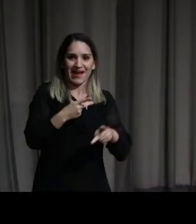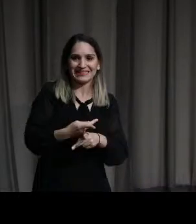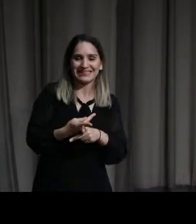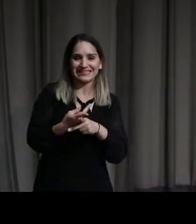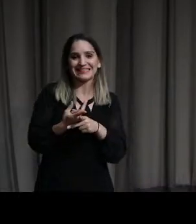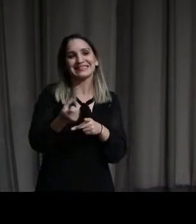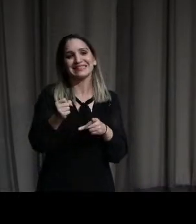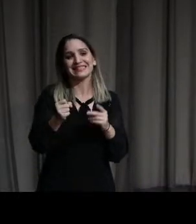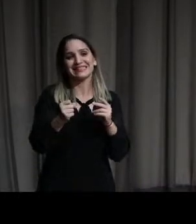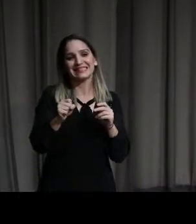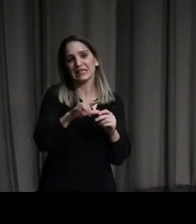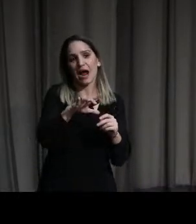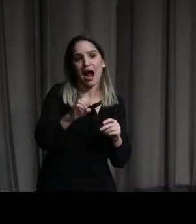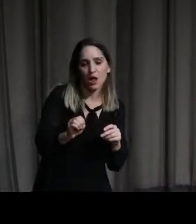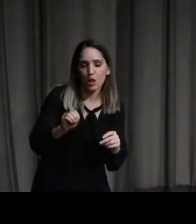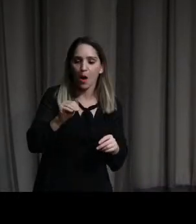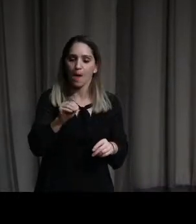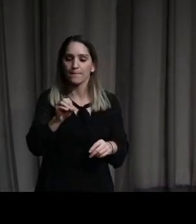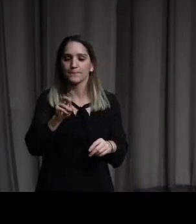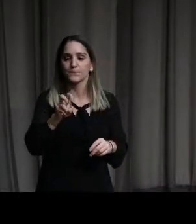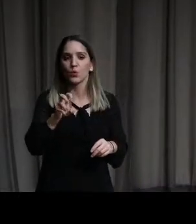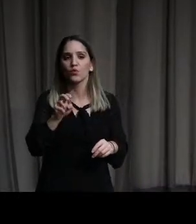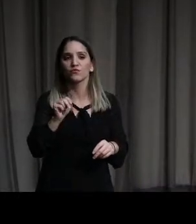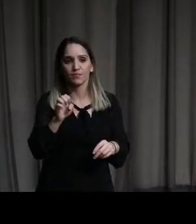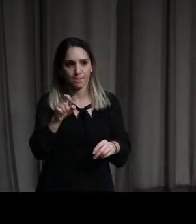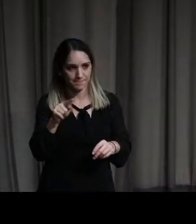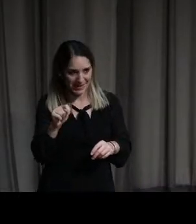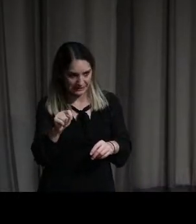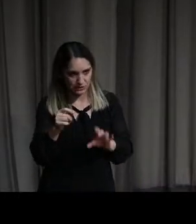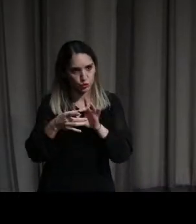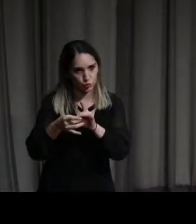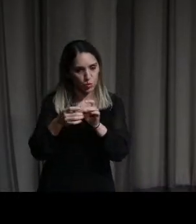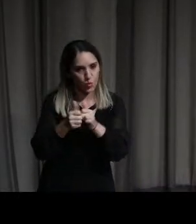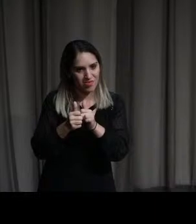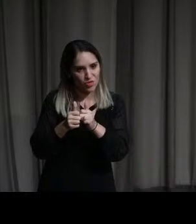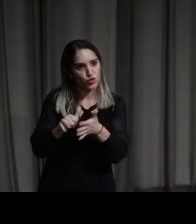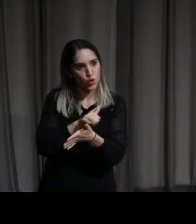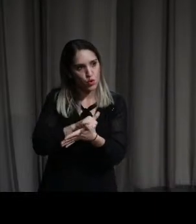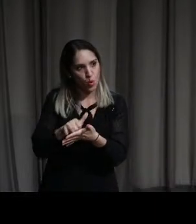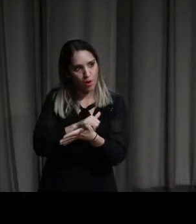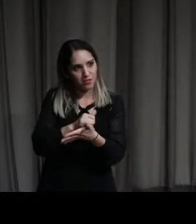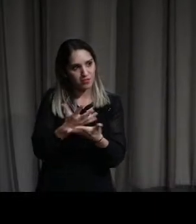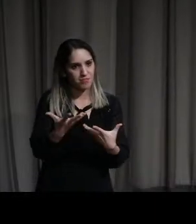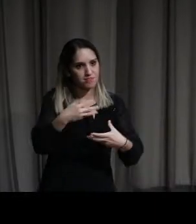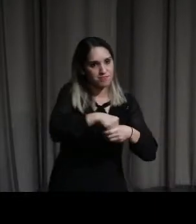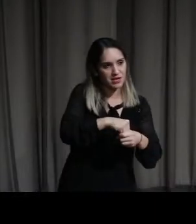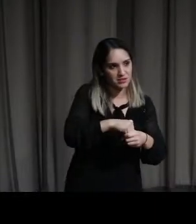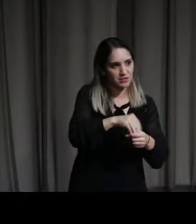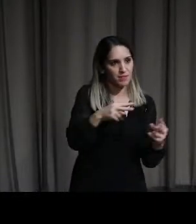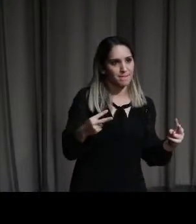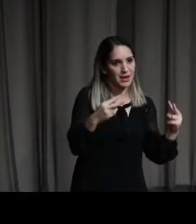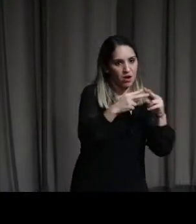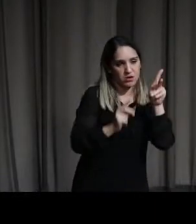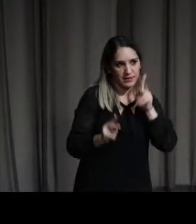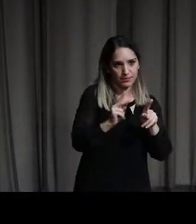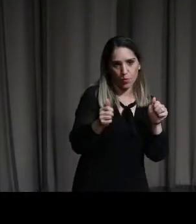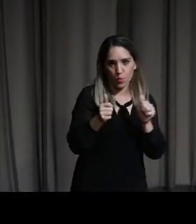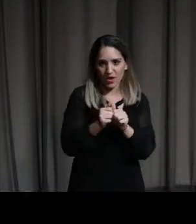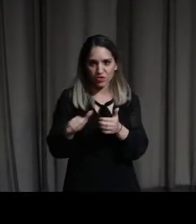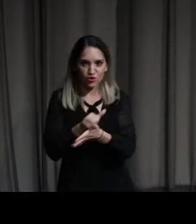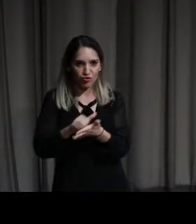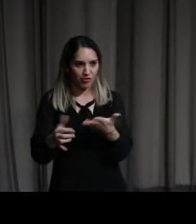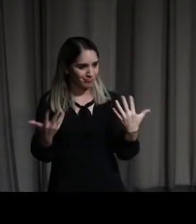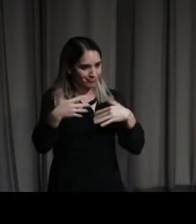later become a movement closely associated with New York. So it's very interesting that